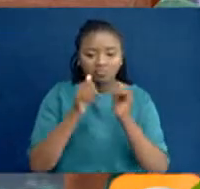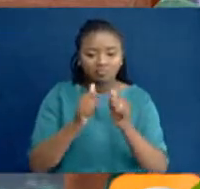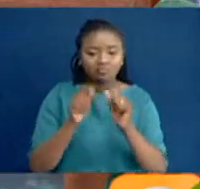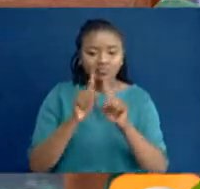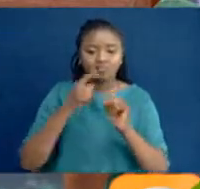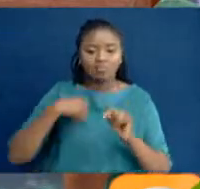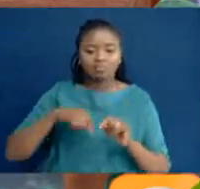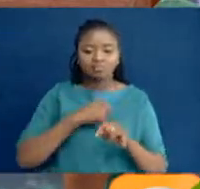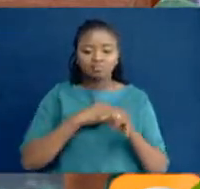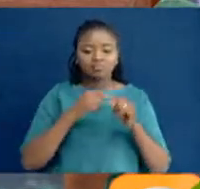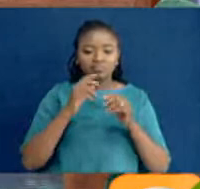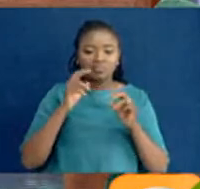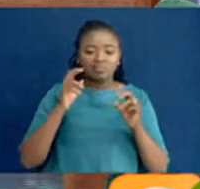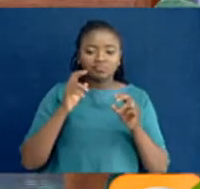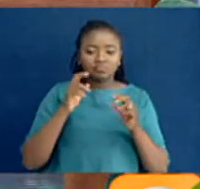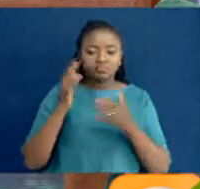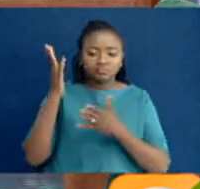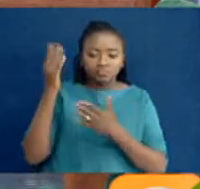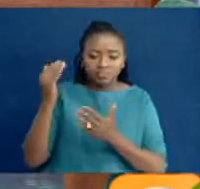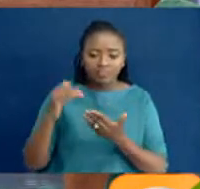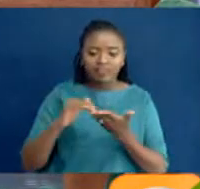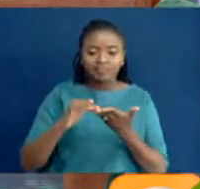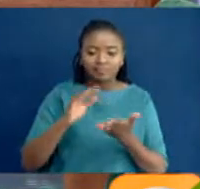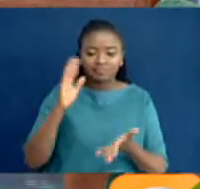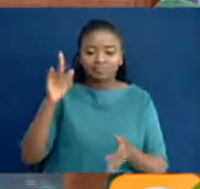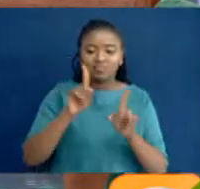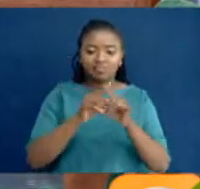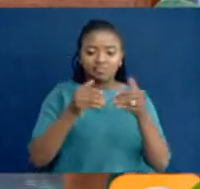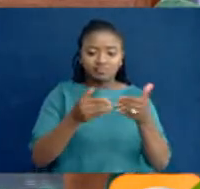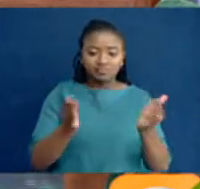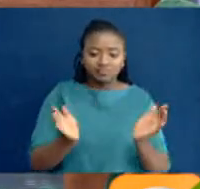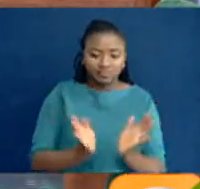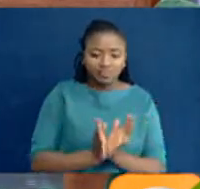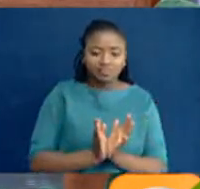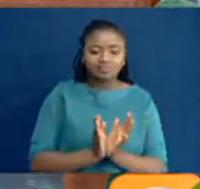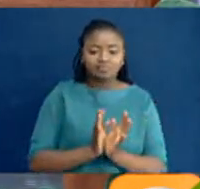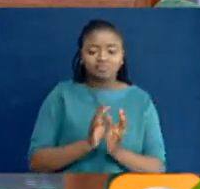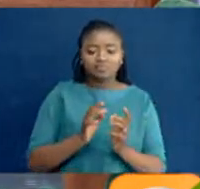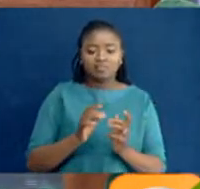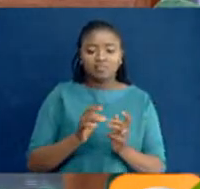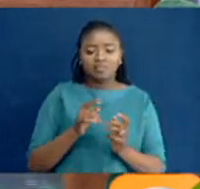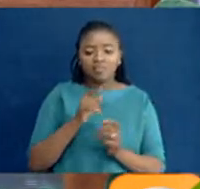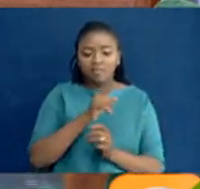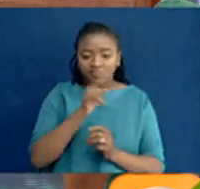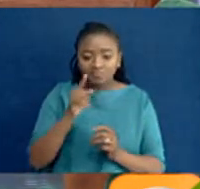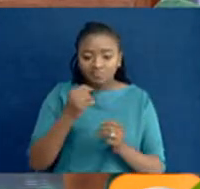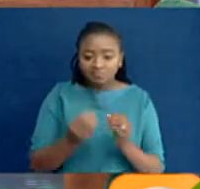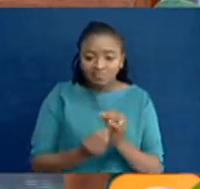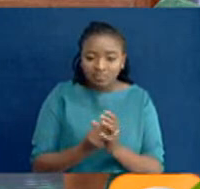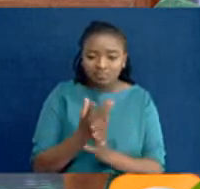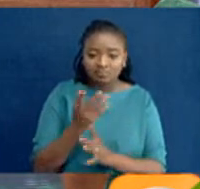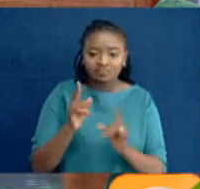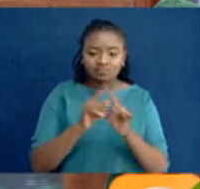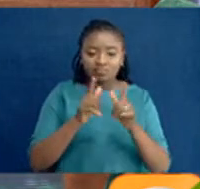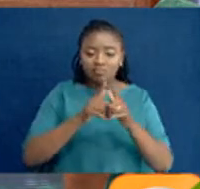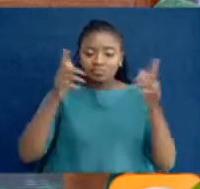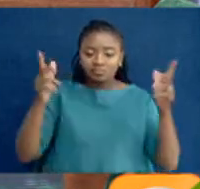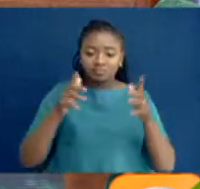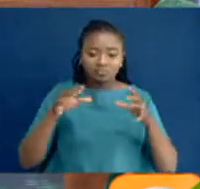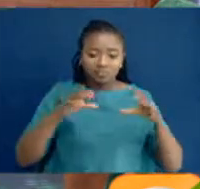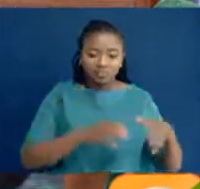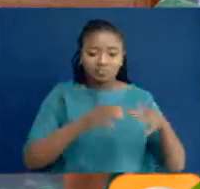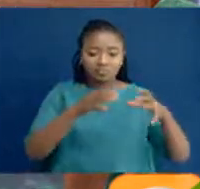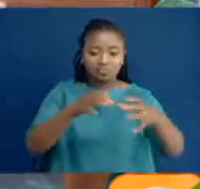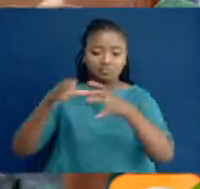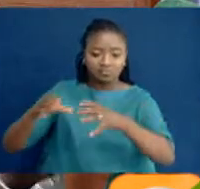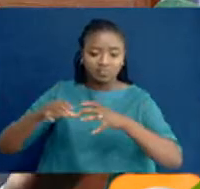The family of electric mobility now is growing. the biggest companies, of course,